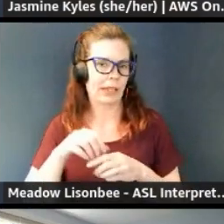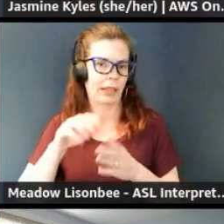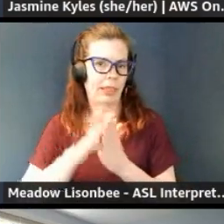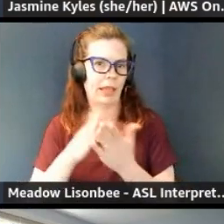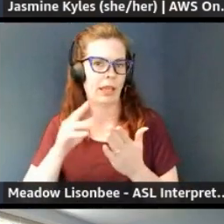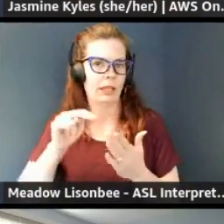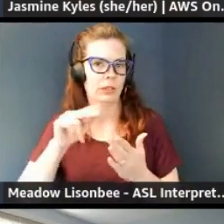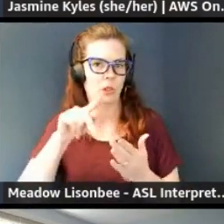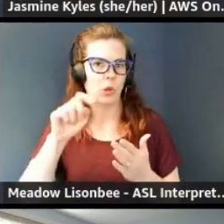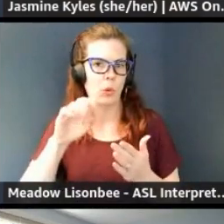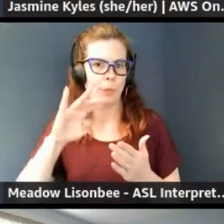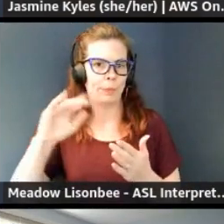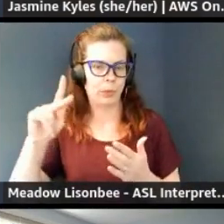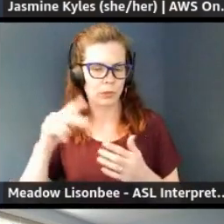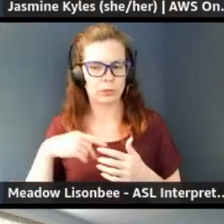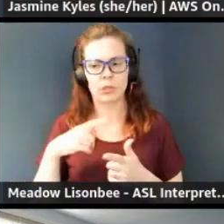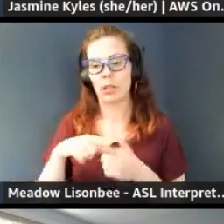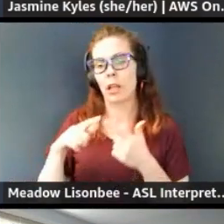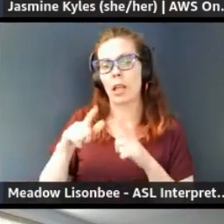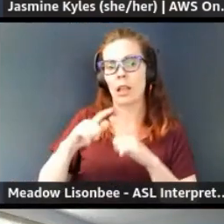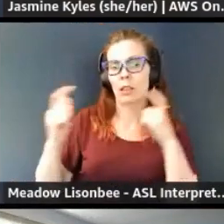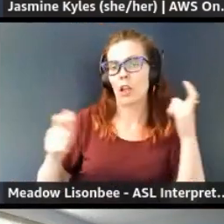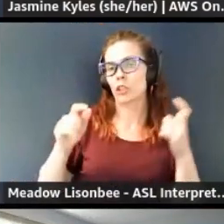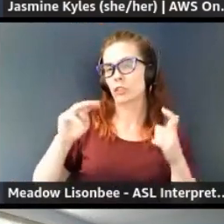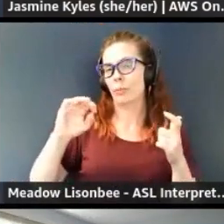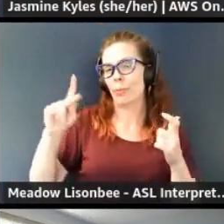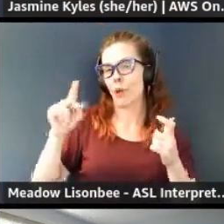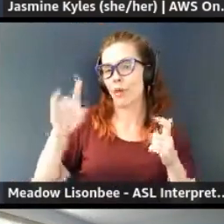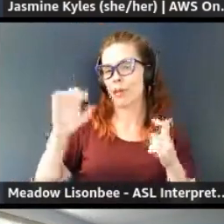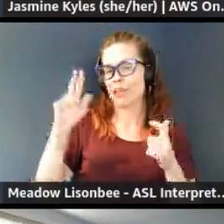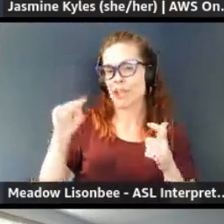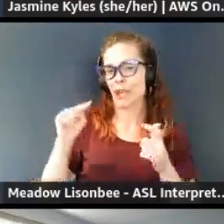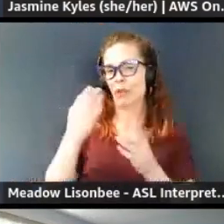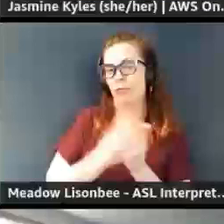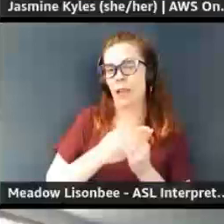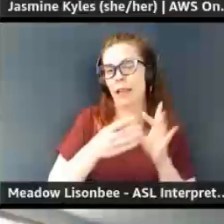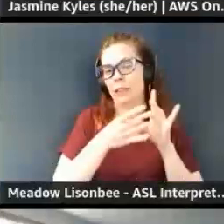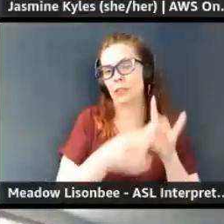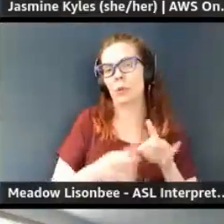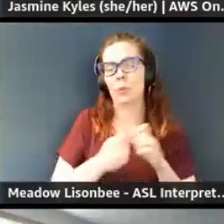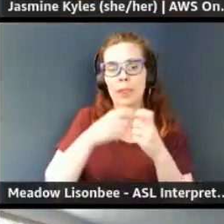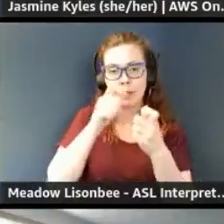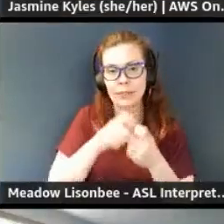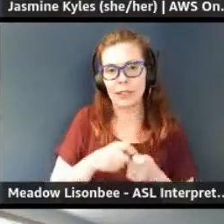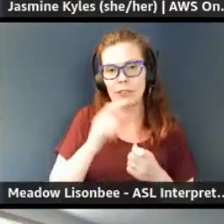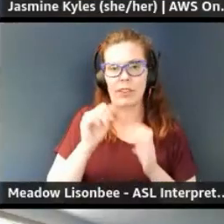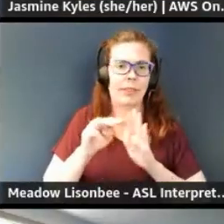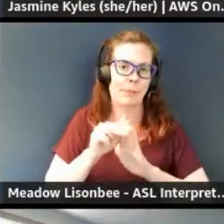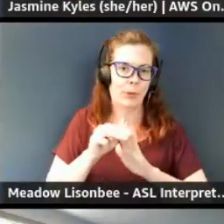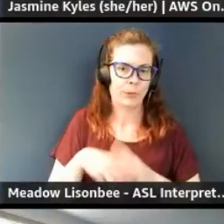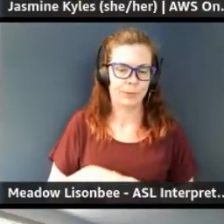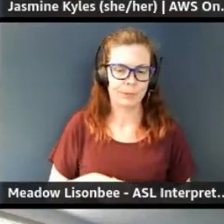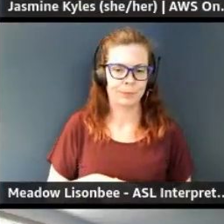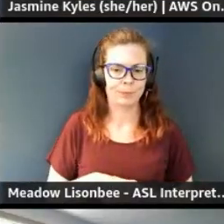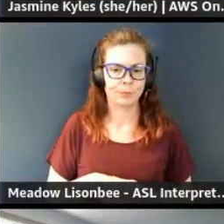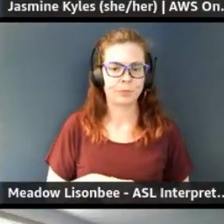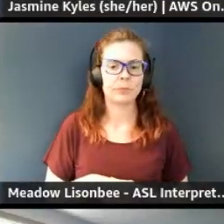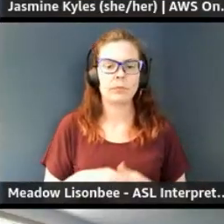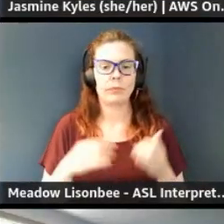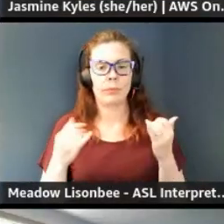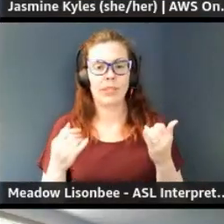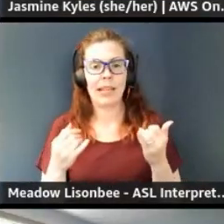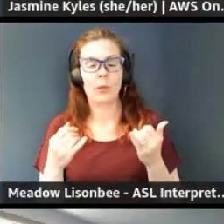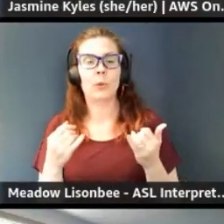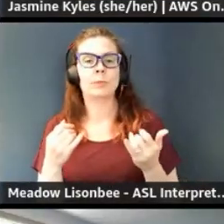a large markdown file associated with details on this model. What we're going to talk about here